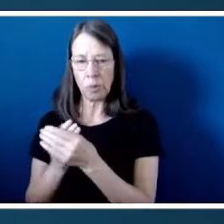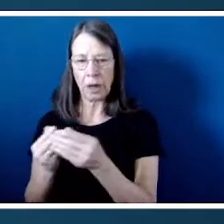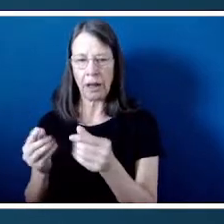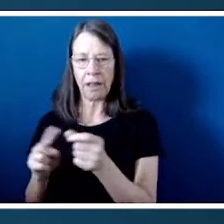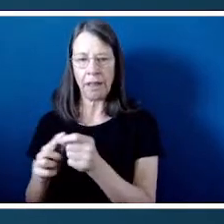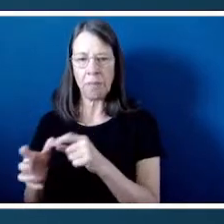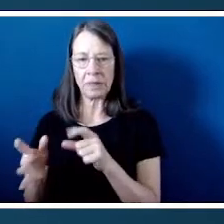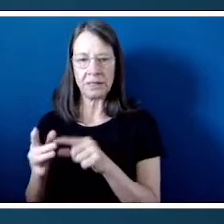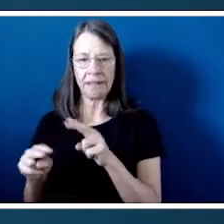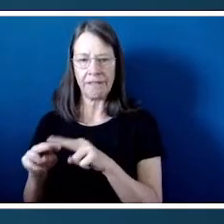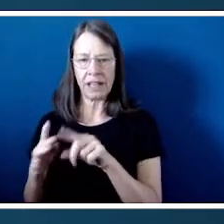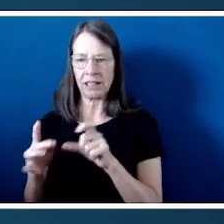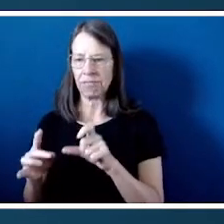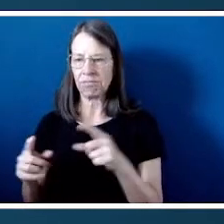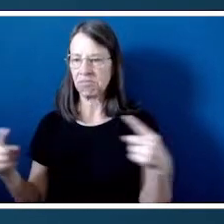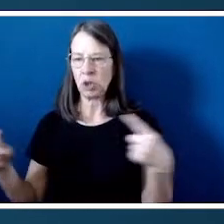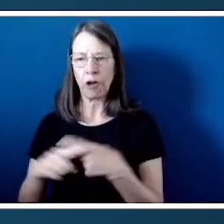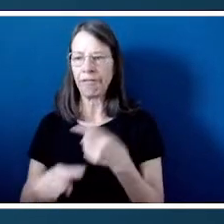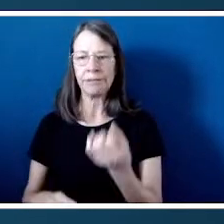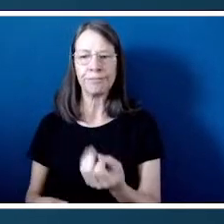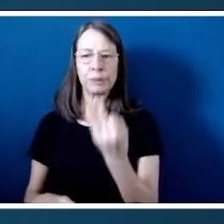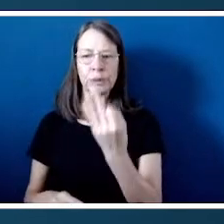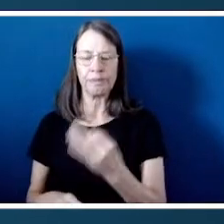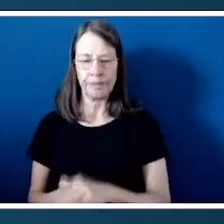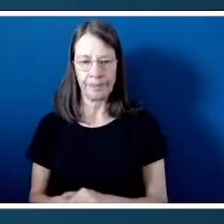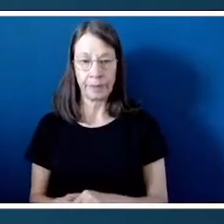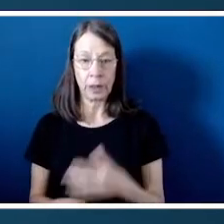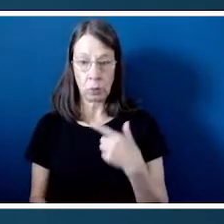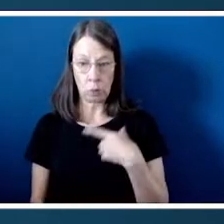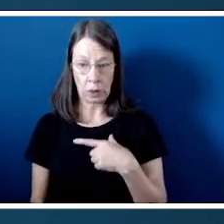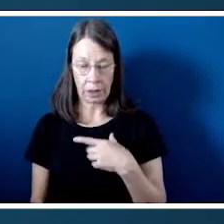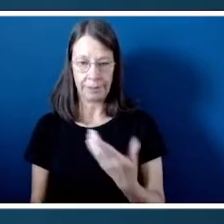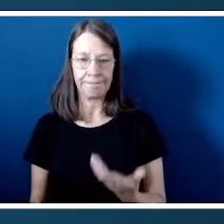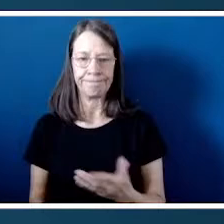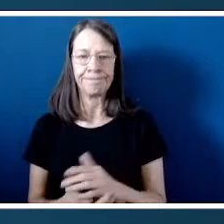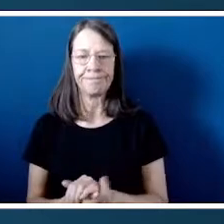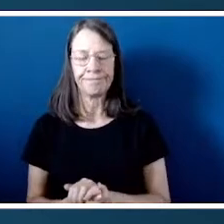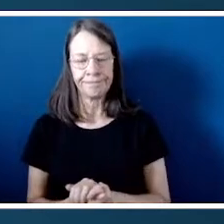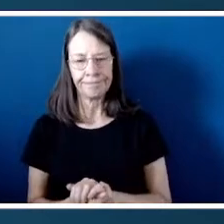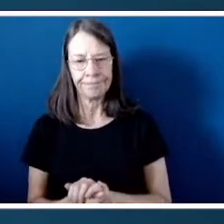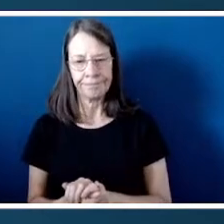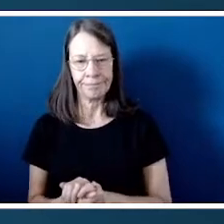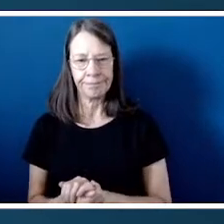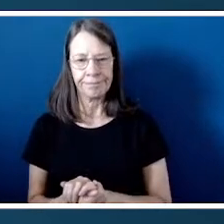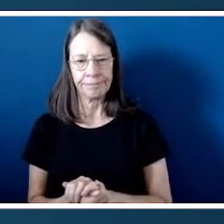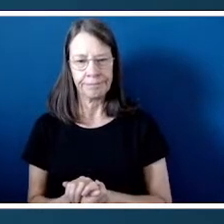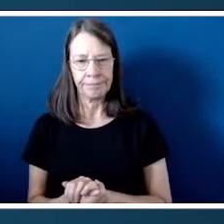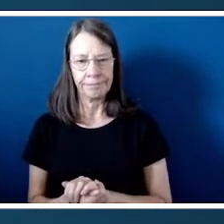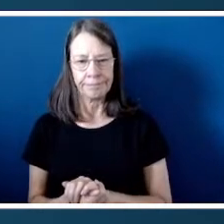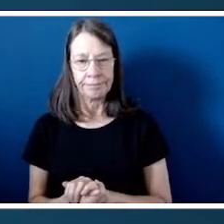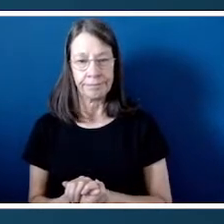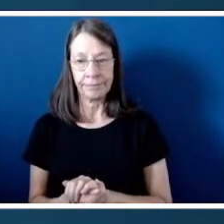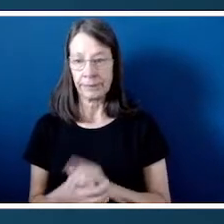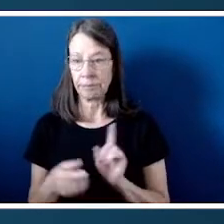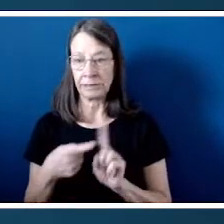Because, as I said in there's the stability in the